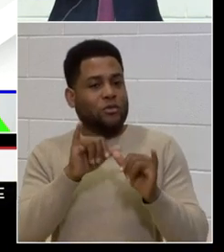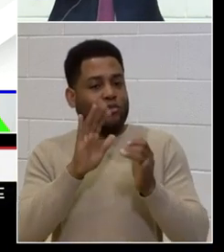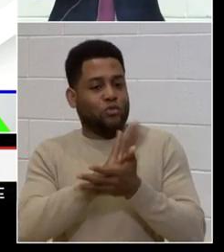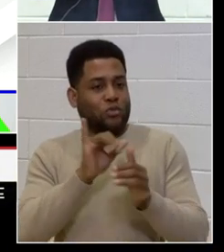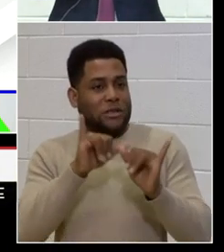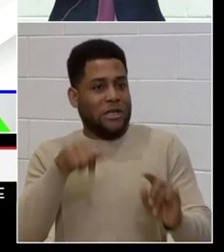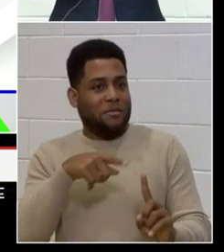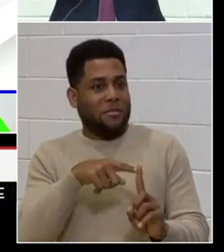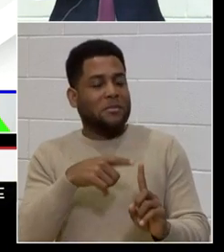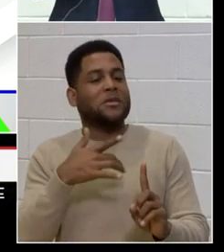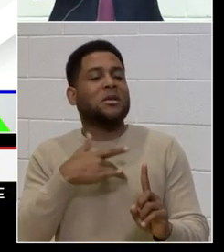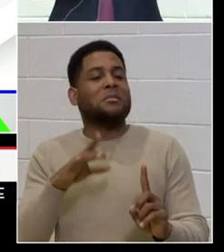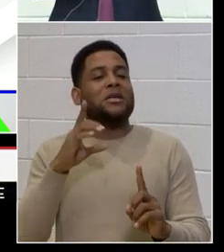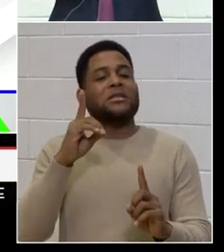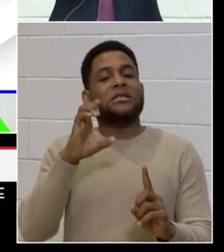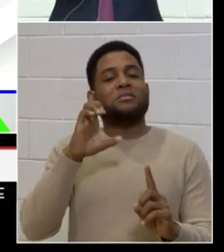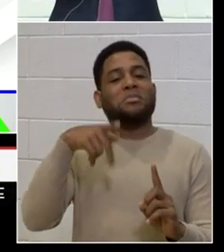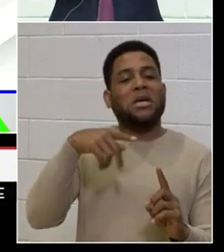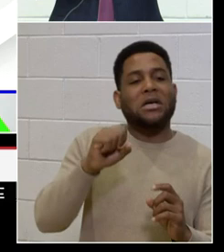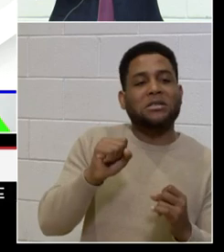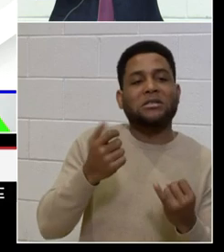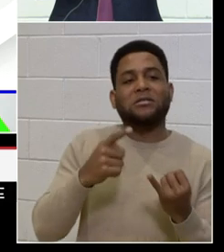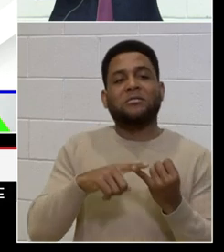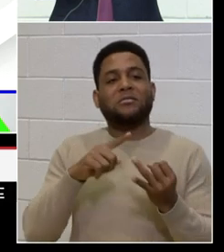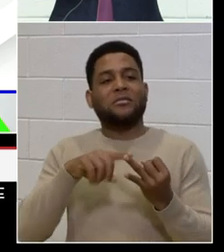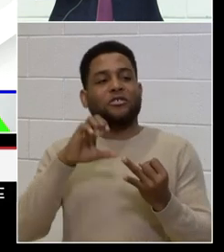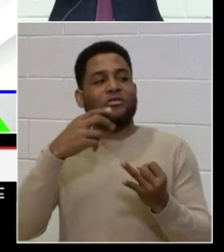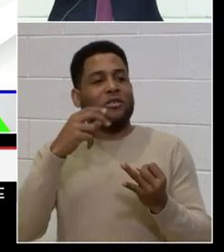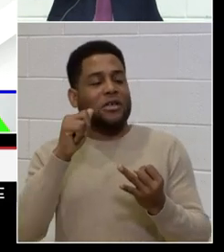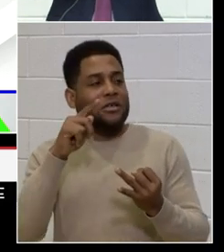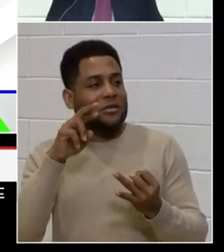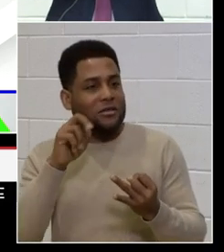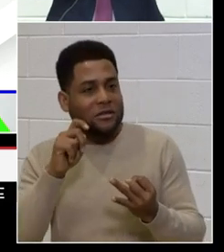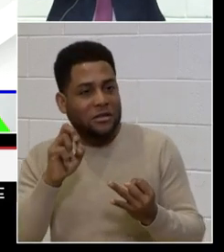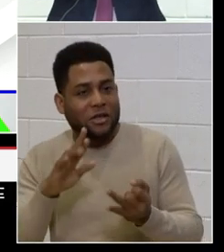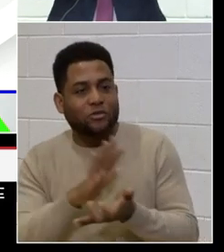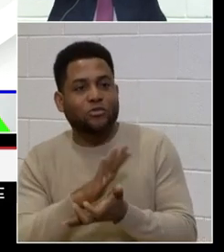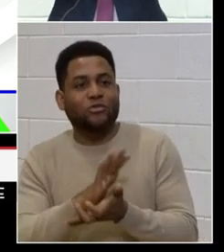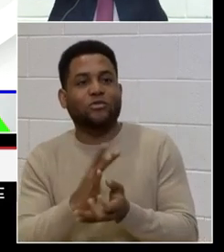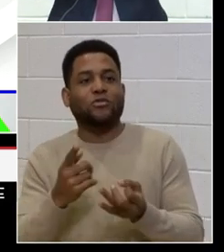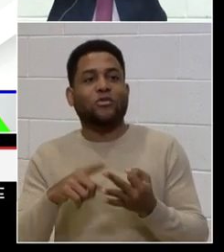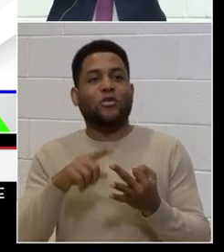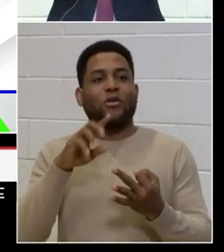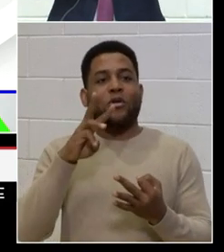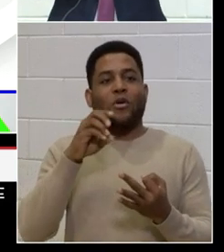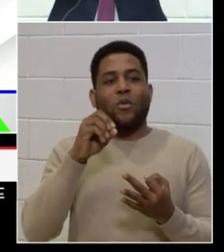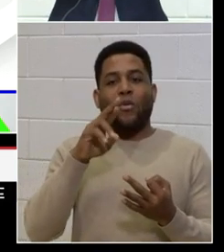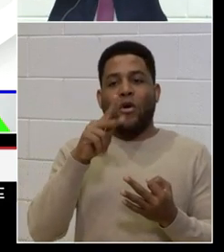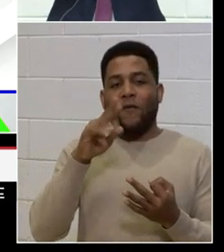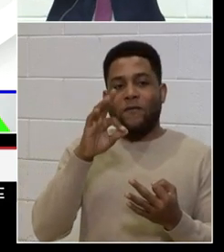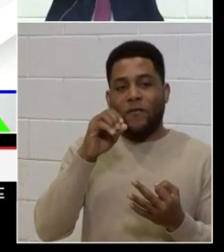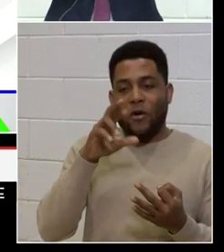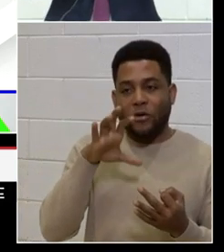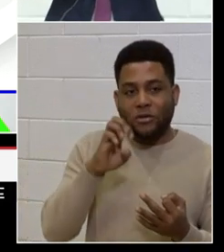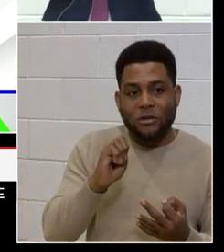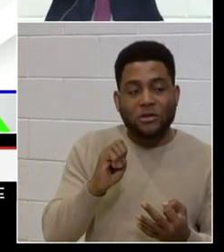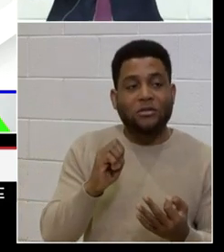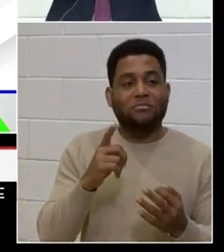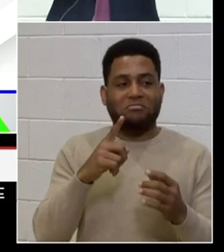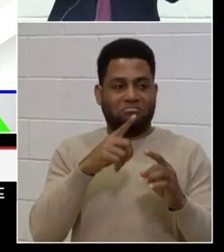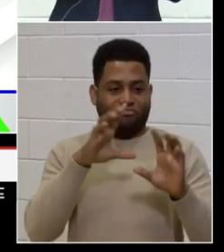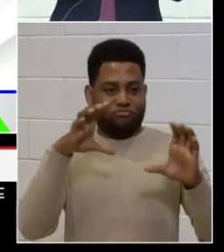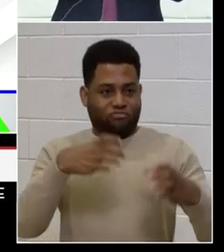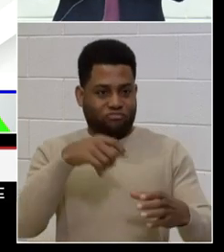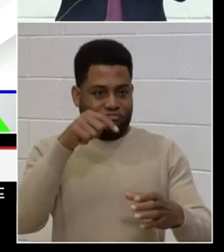budgets. It also includes workforce development and workforce investment. Next you go, if you sort of skip down to I guess it's like the 7